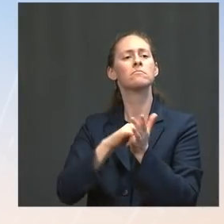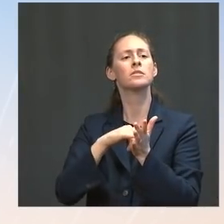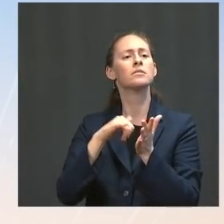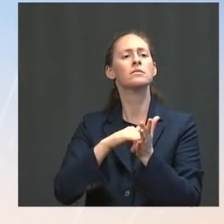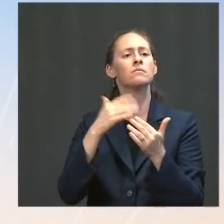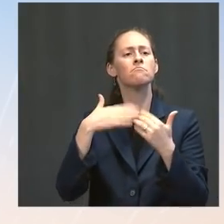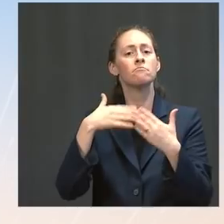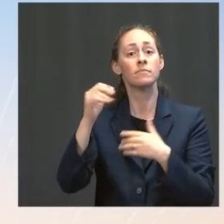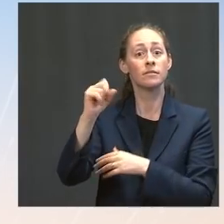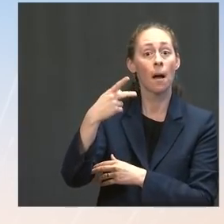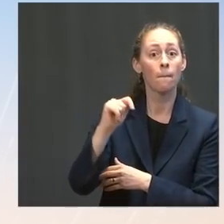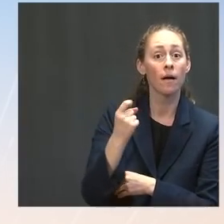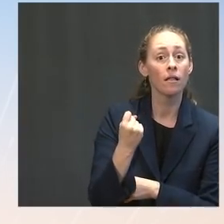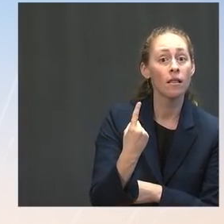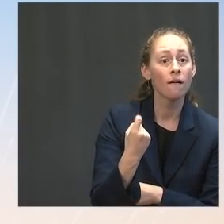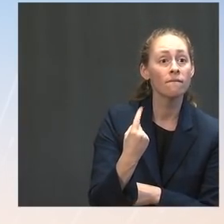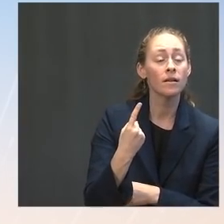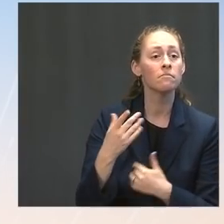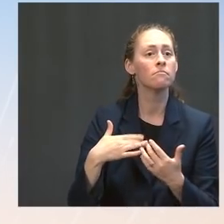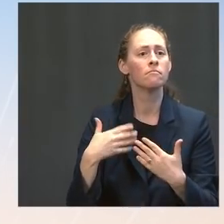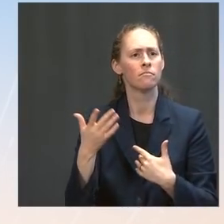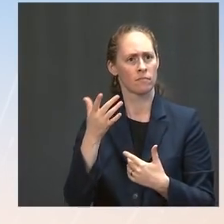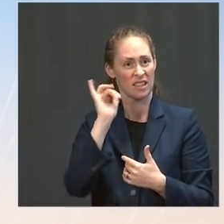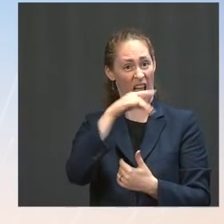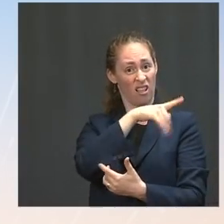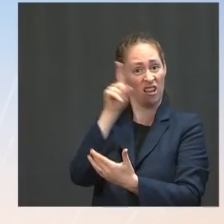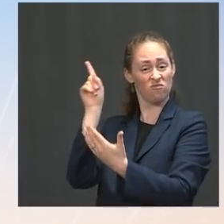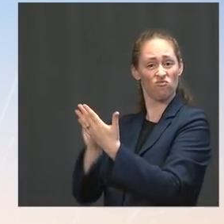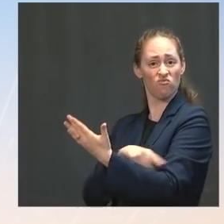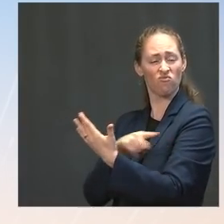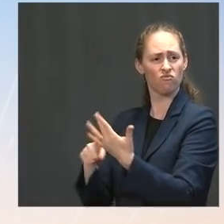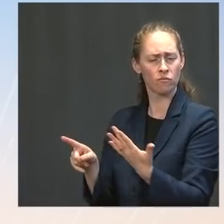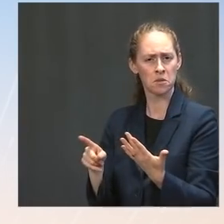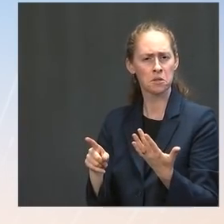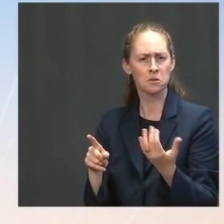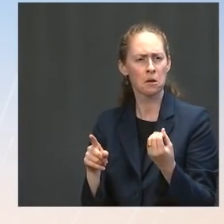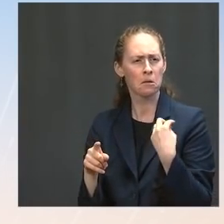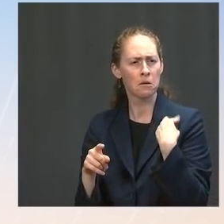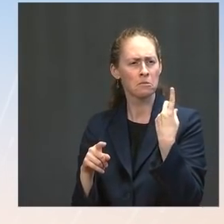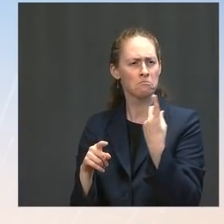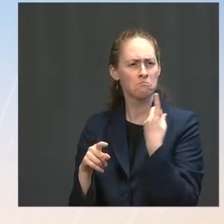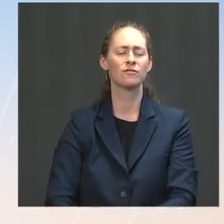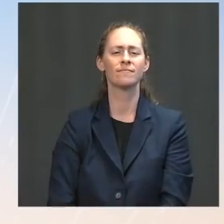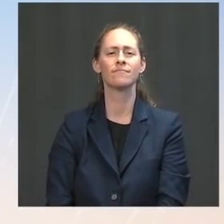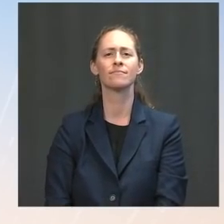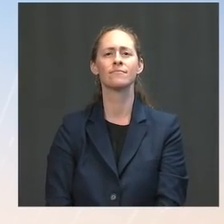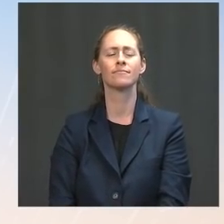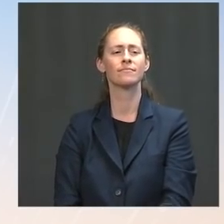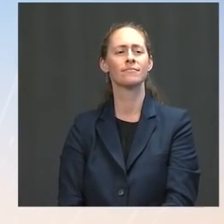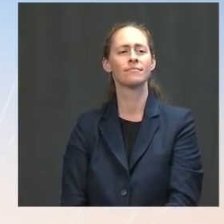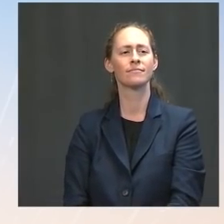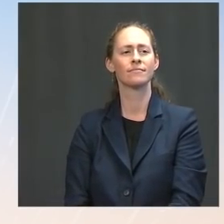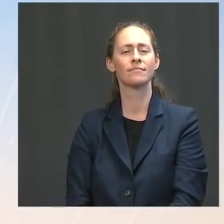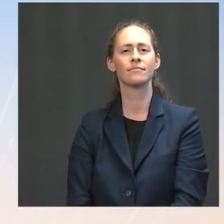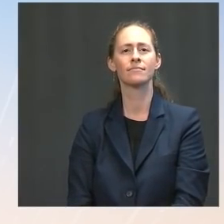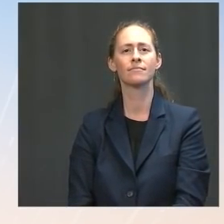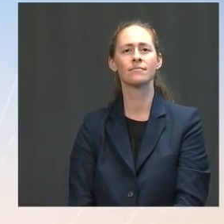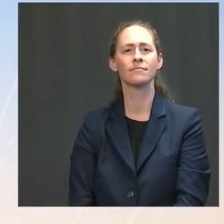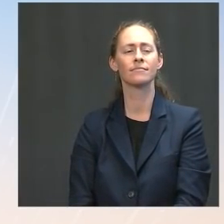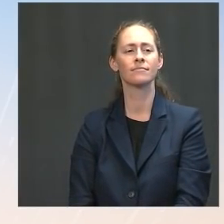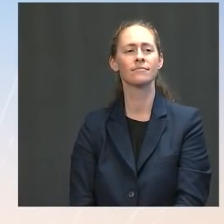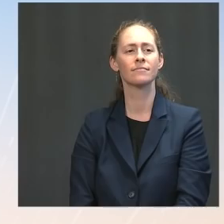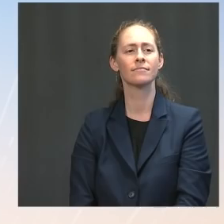with DHS support, is engaging in diplomatic discussions with the government of Mexico as part of our efforts to implement the